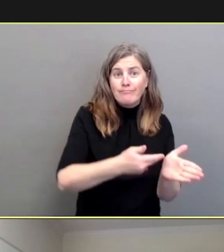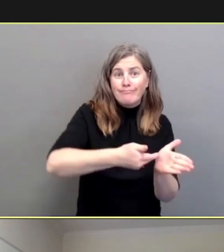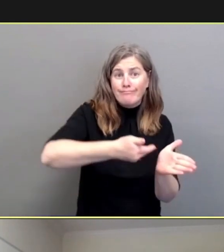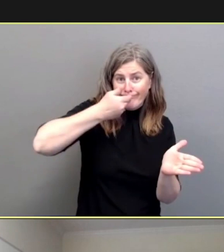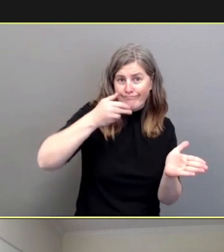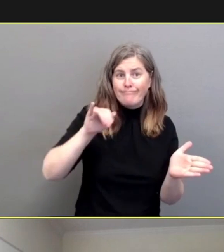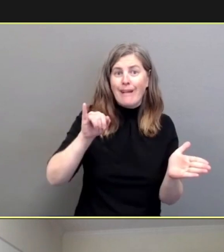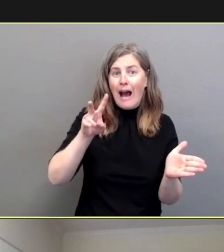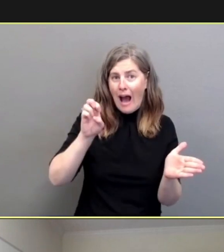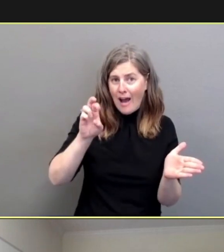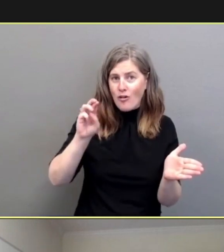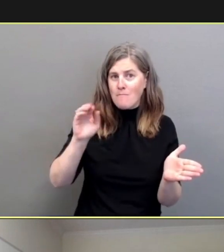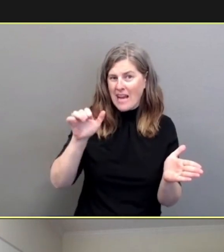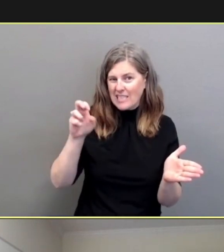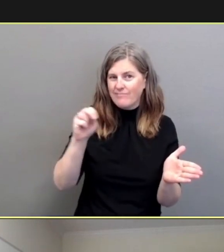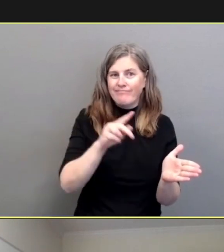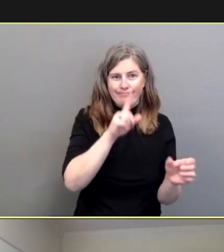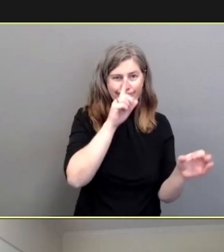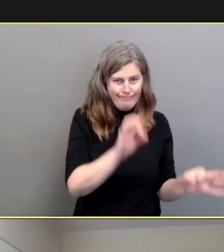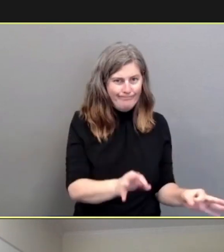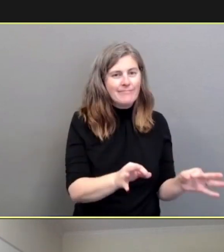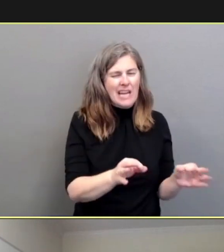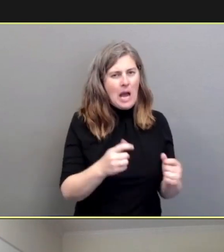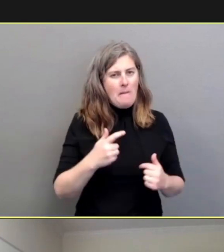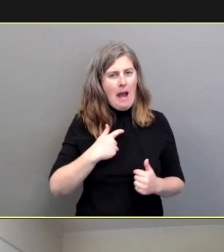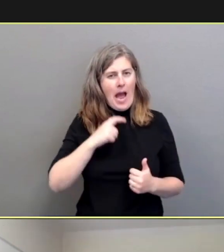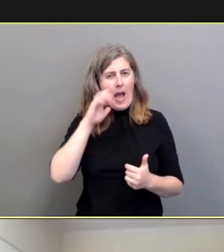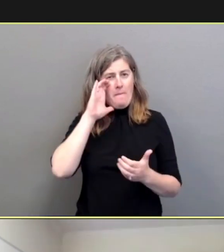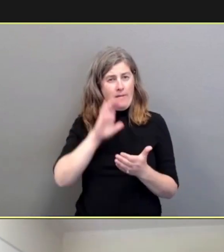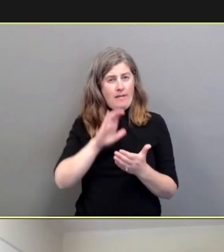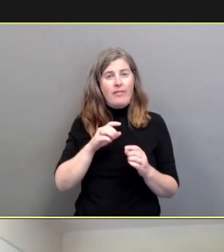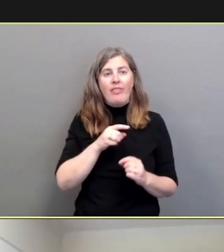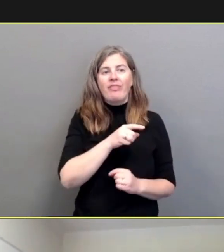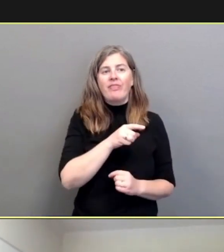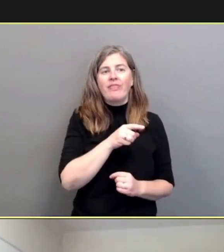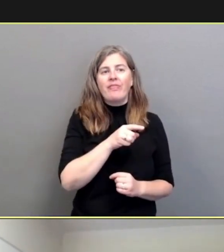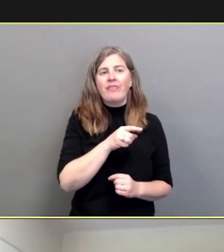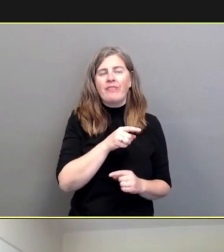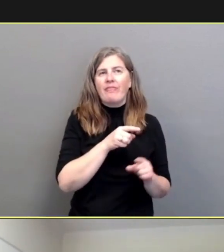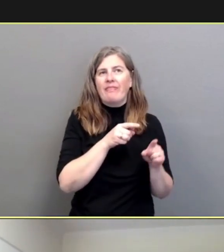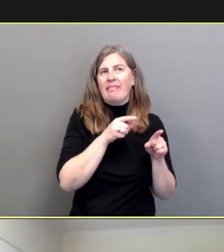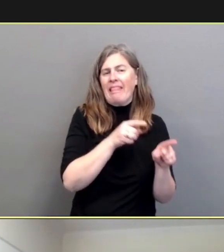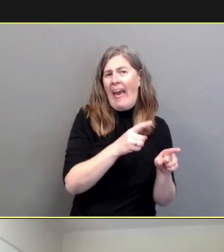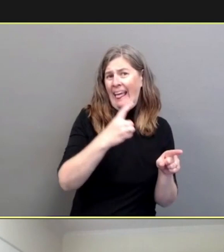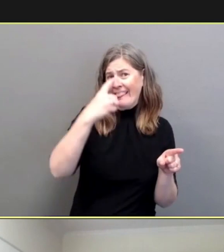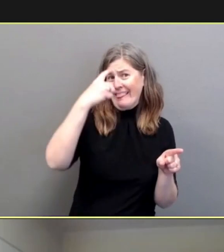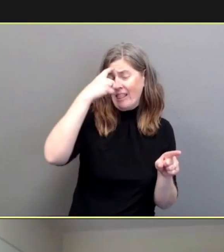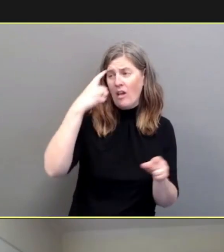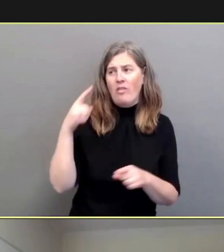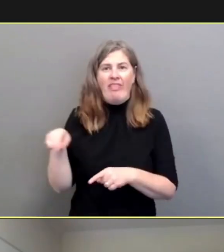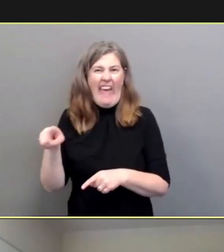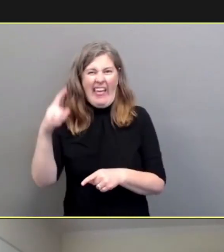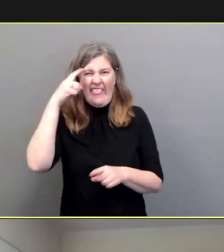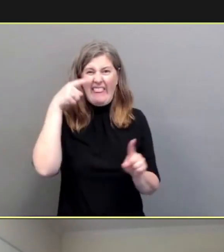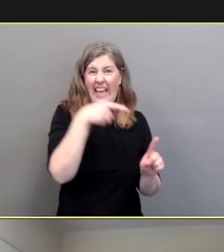the belief is that ivermectin was obtained from a veterinary supply